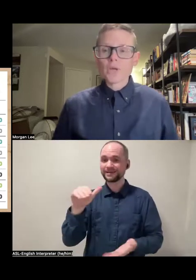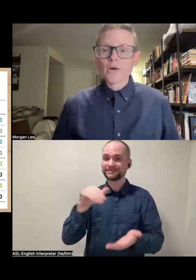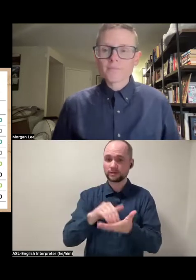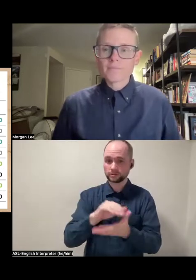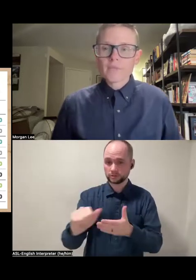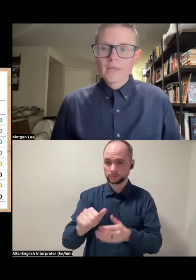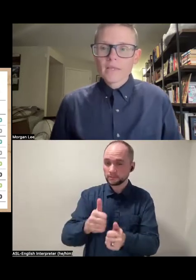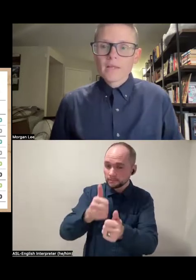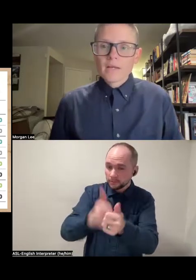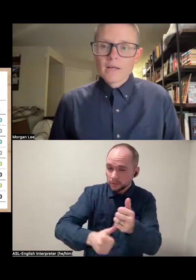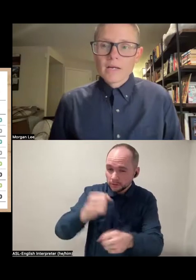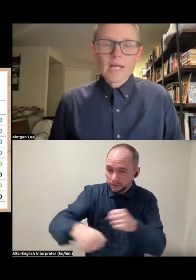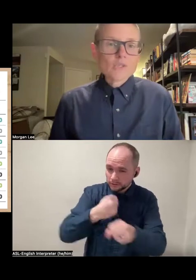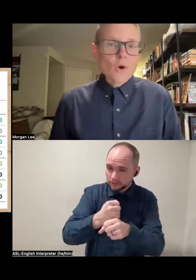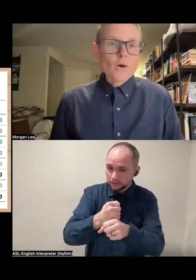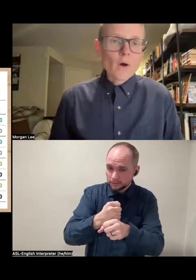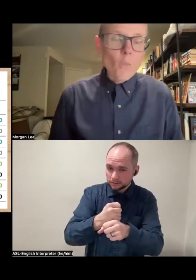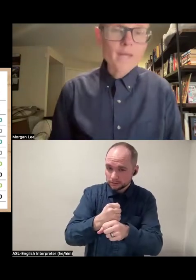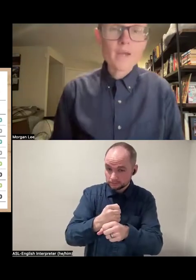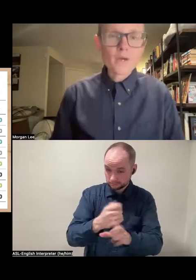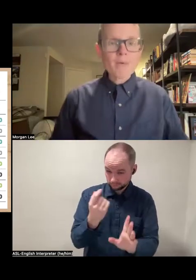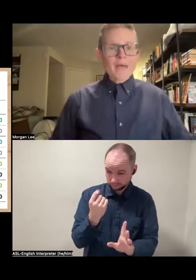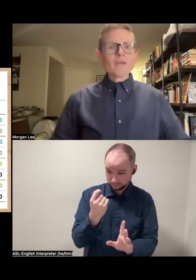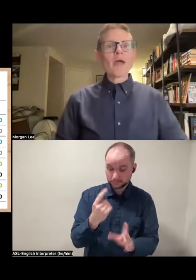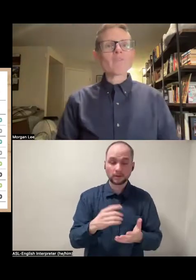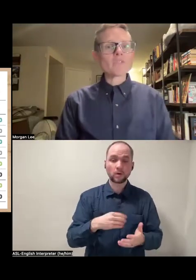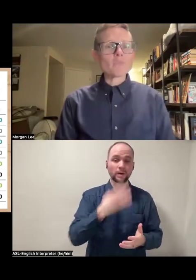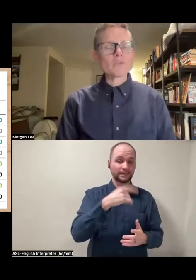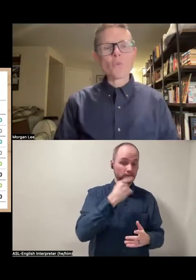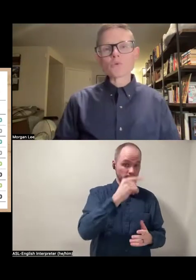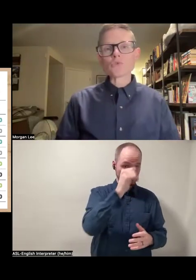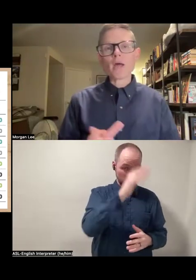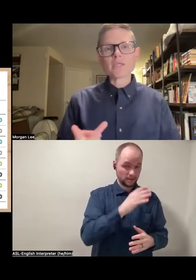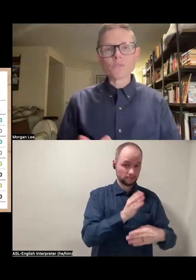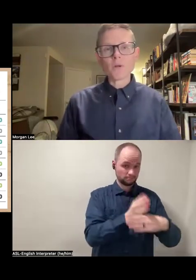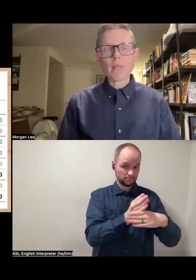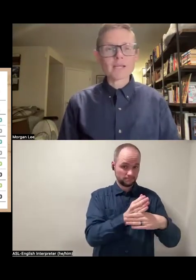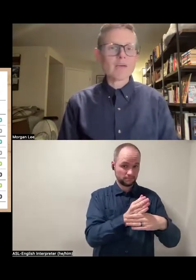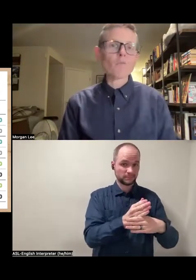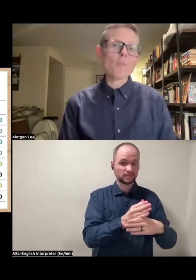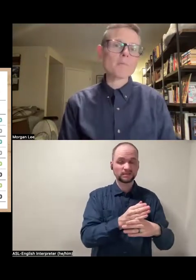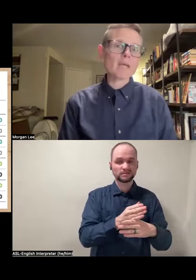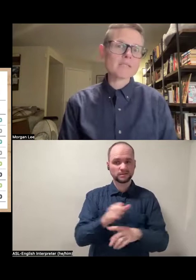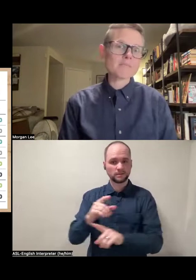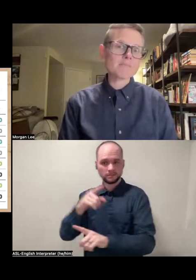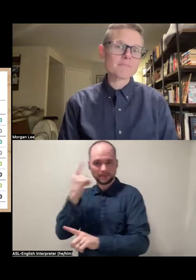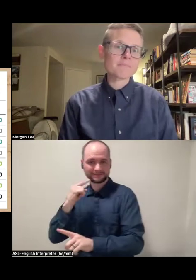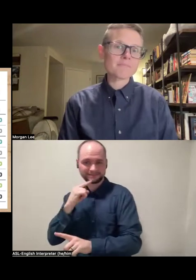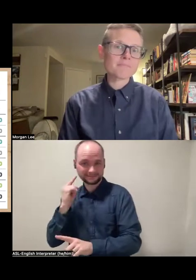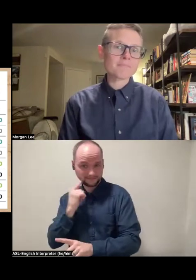$33,000 per year. It's a white hearing man on average makes almost twice what a Black deaf woman